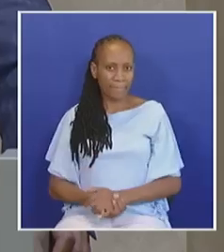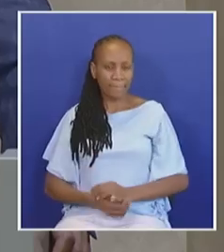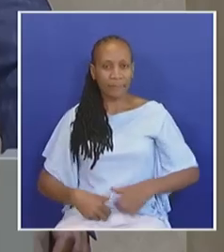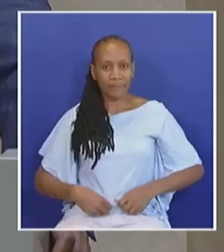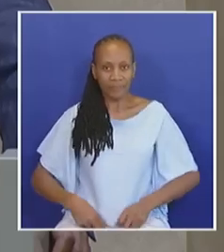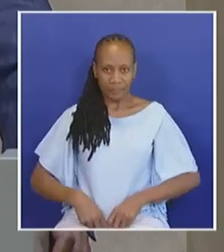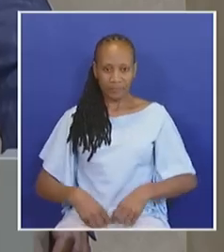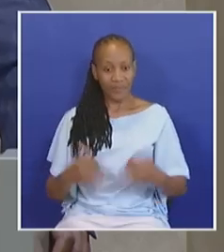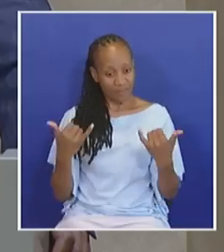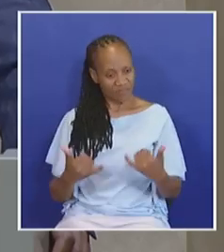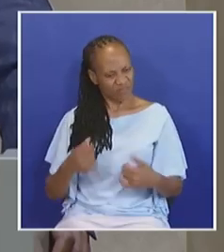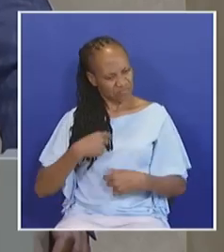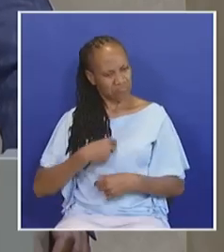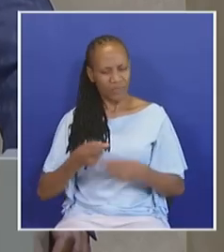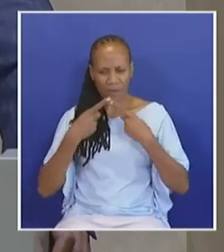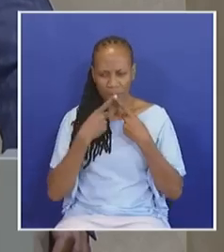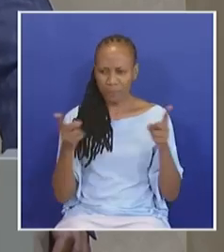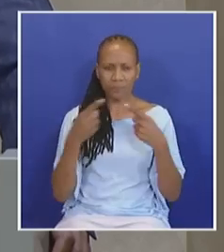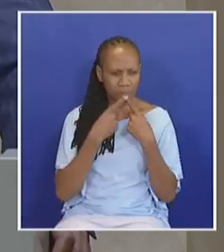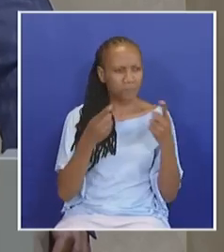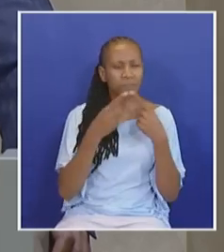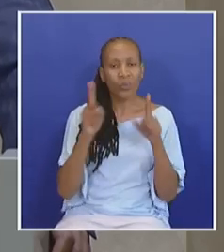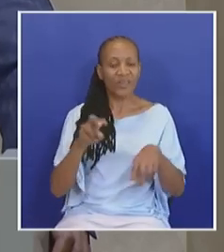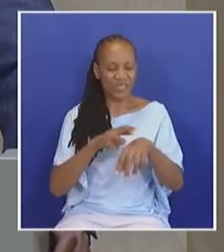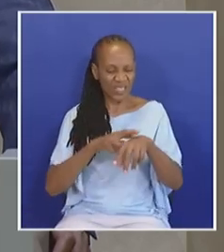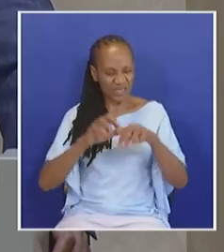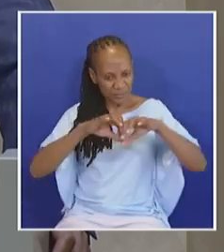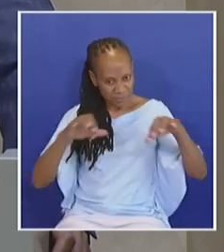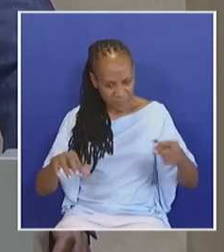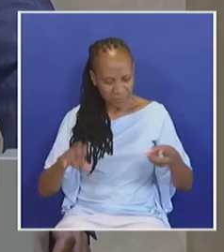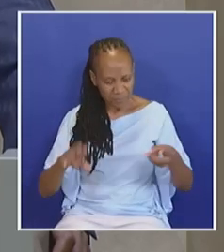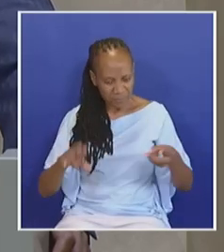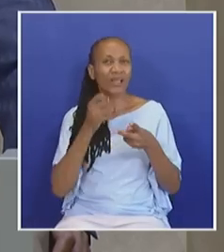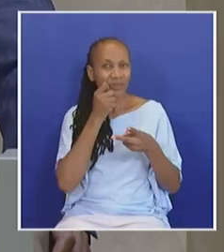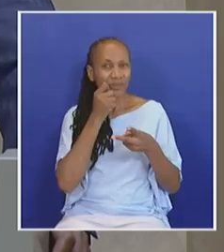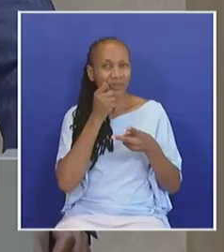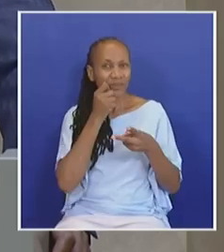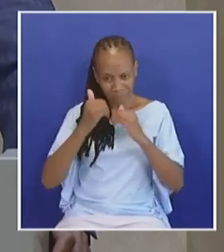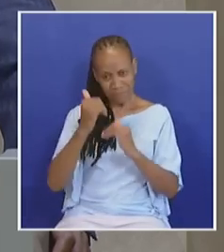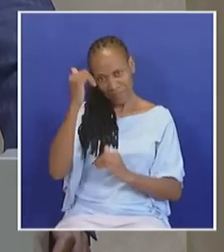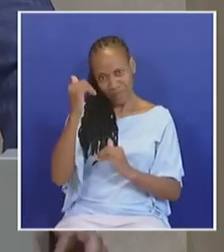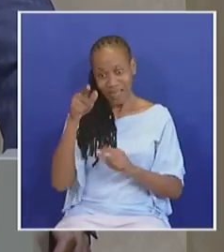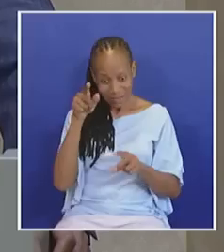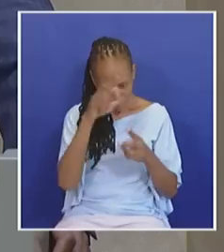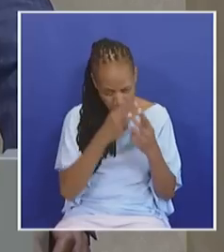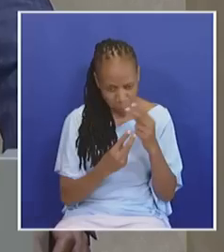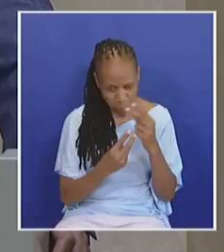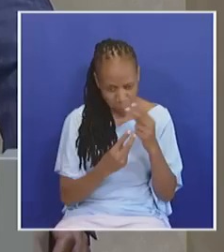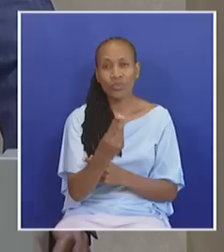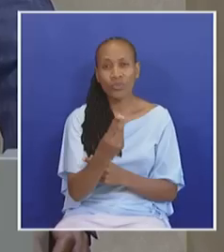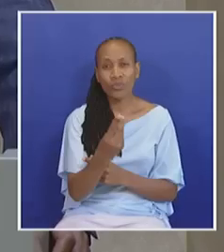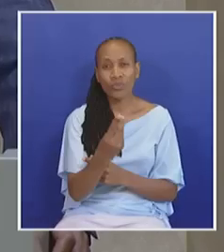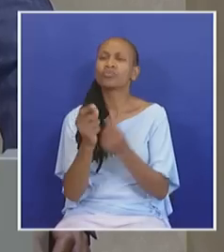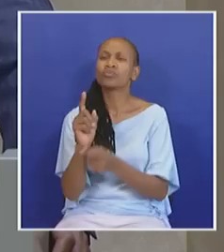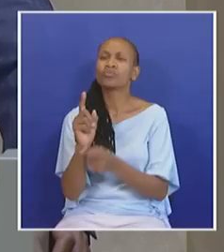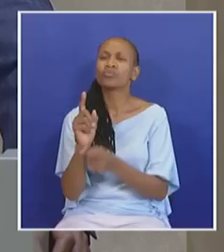materialism. I have long been telling folks that racism and sexism's greatest social evil is how it generates a net loss